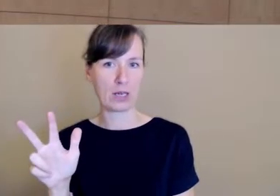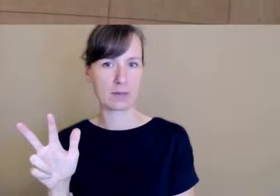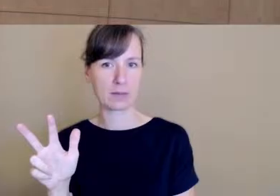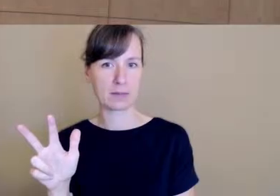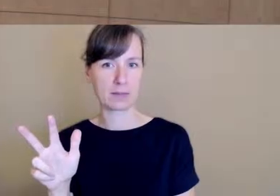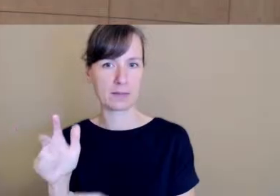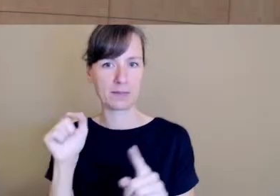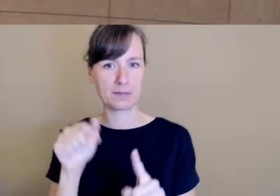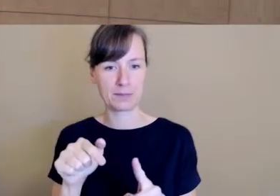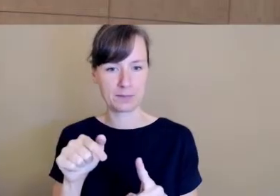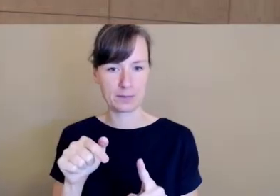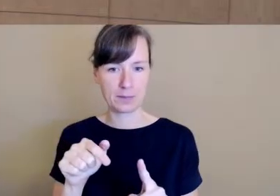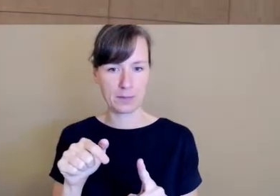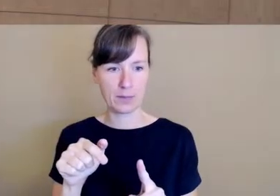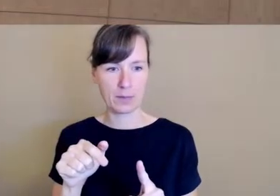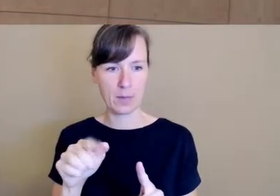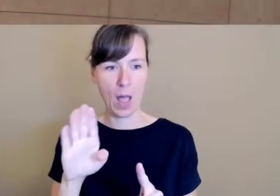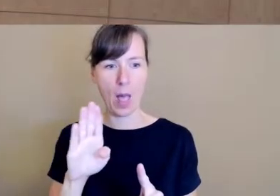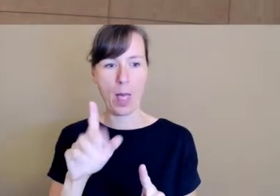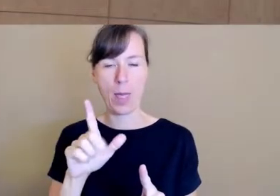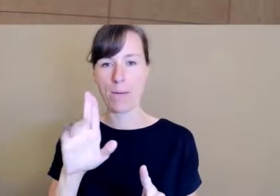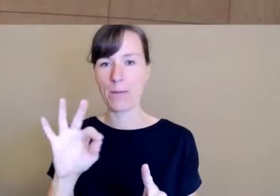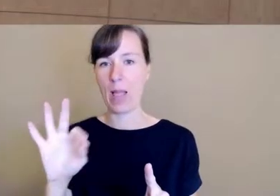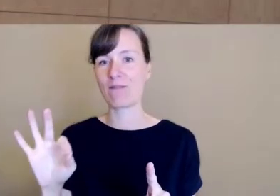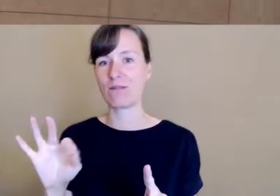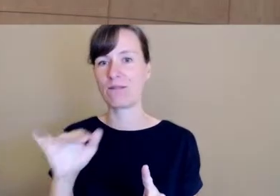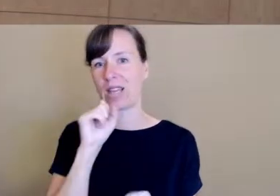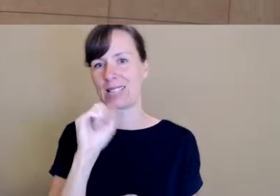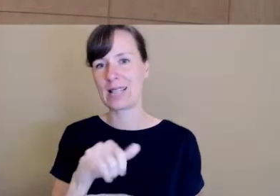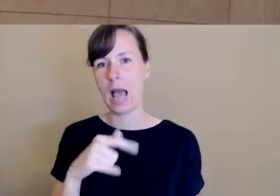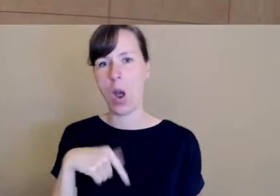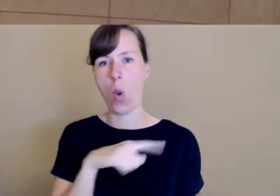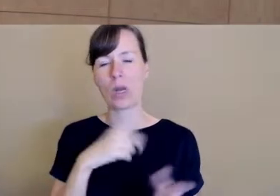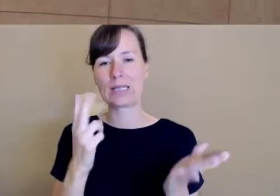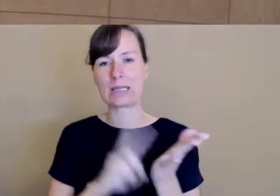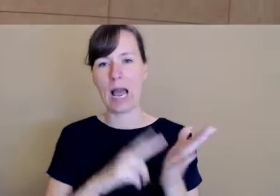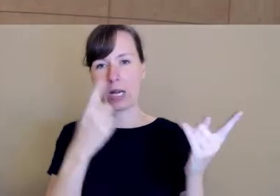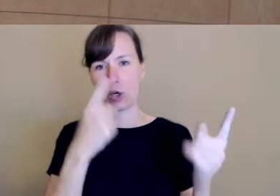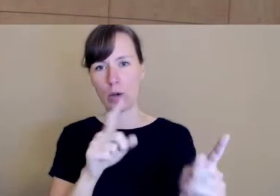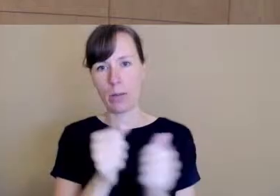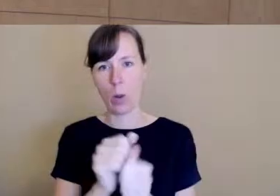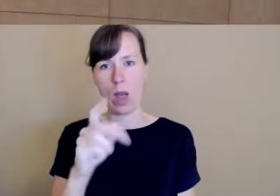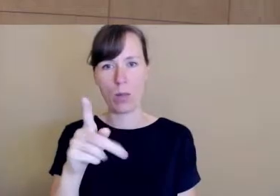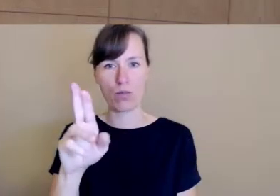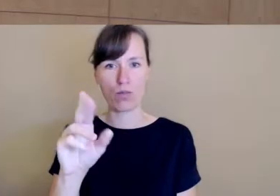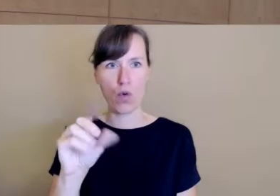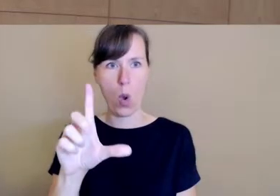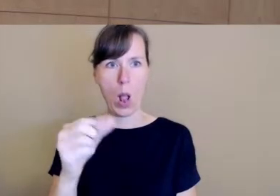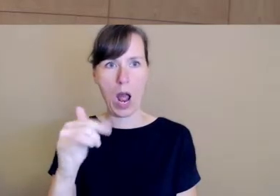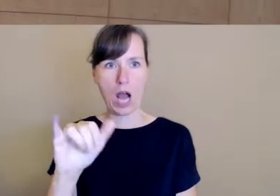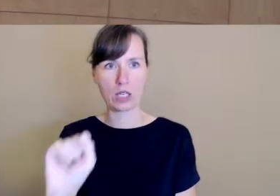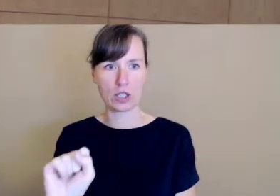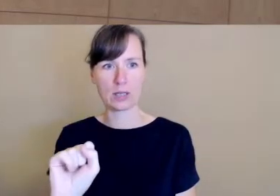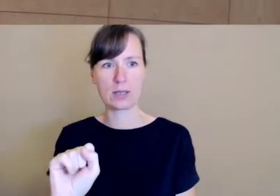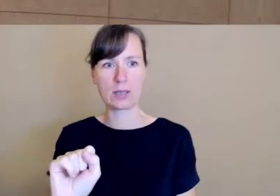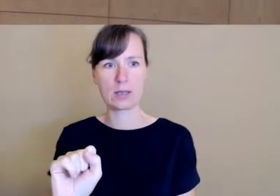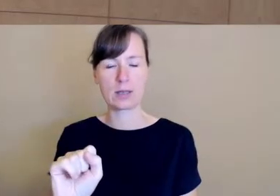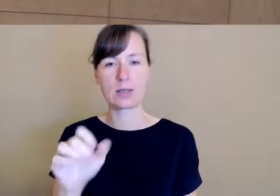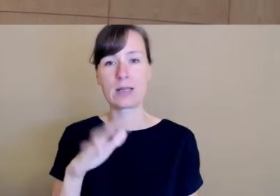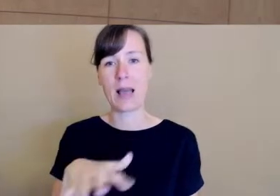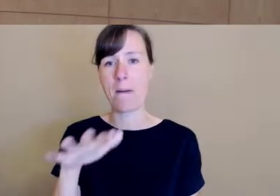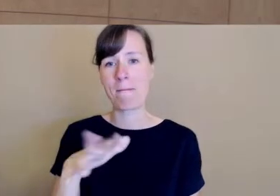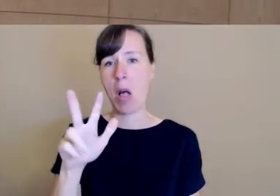The bluff is that we signed an agreement with Prologis about 3.5